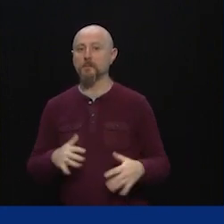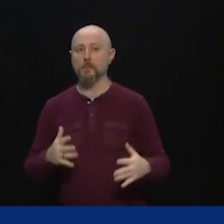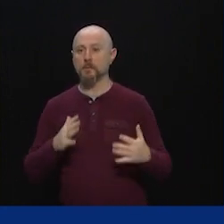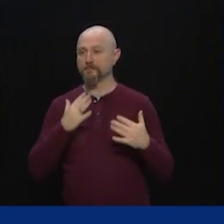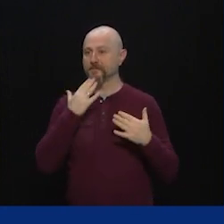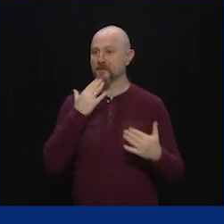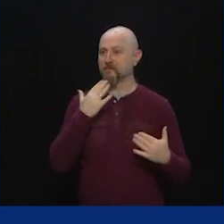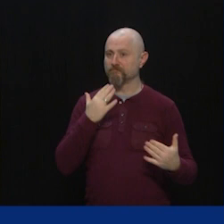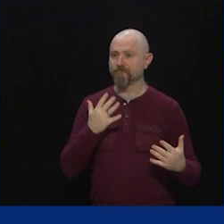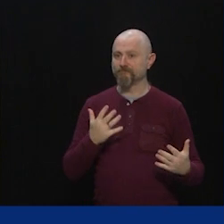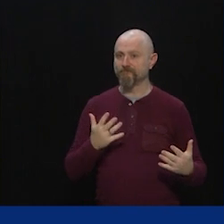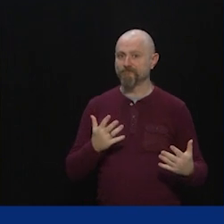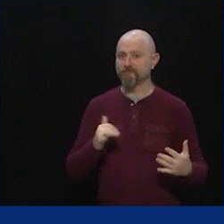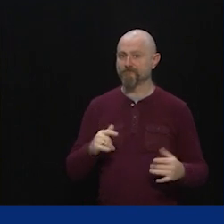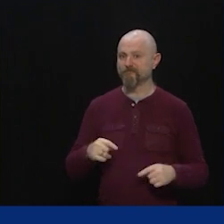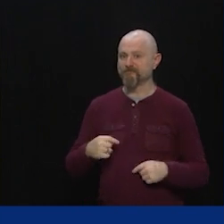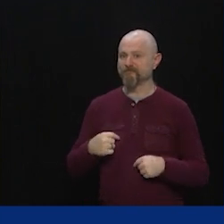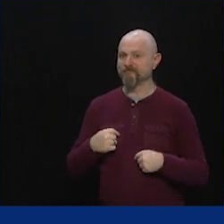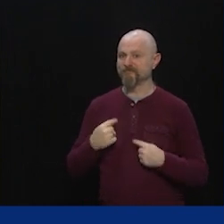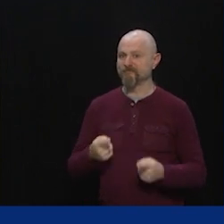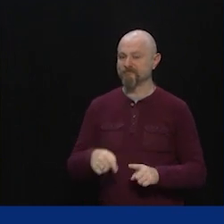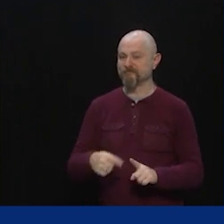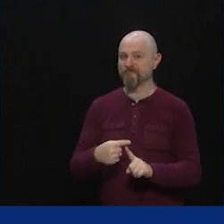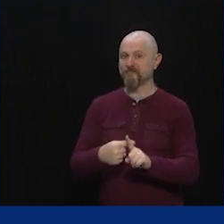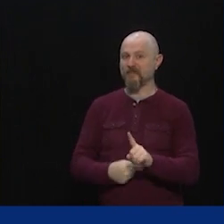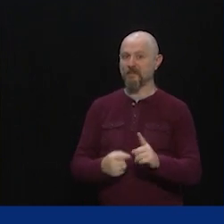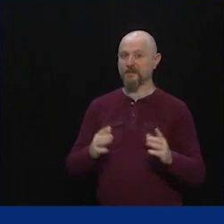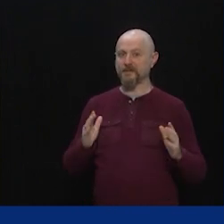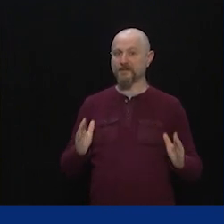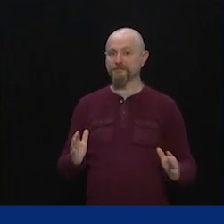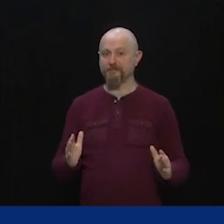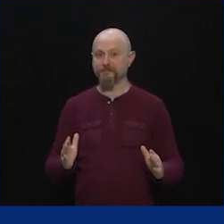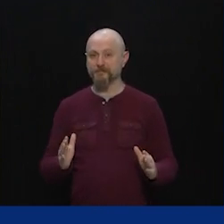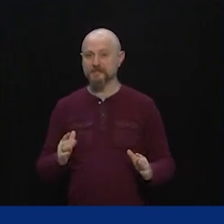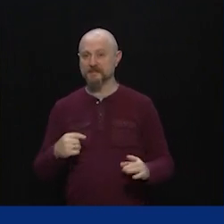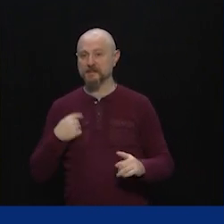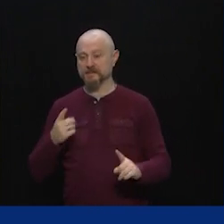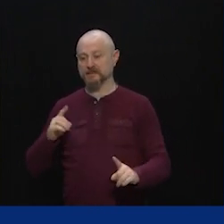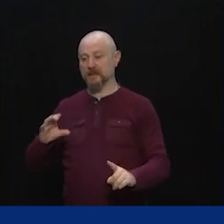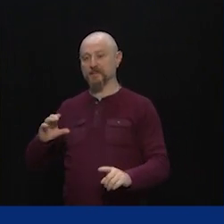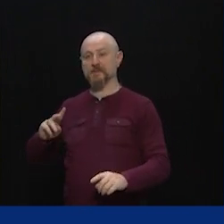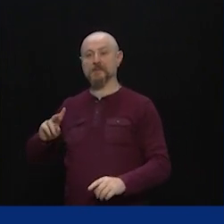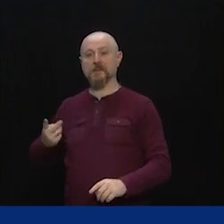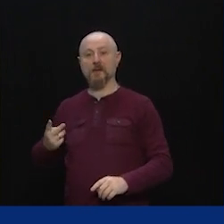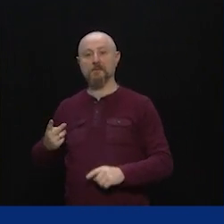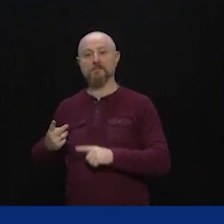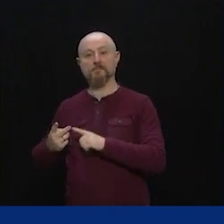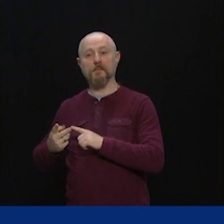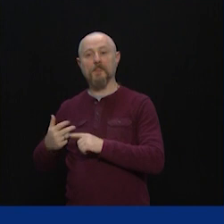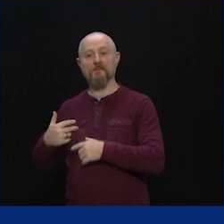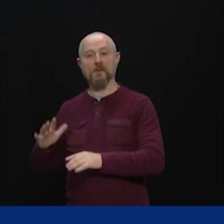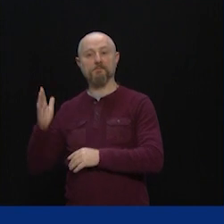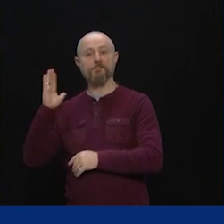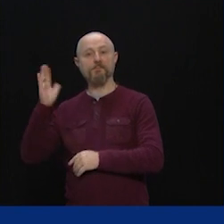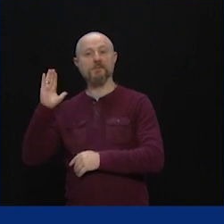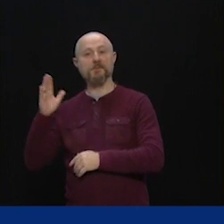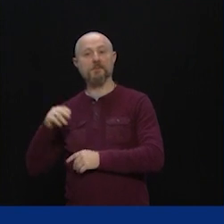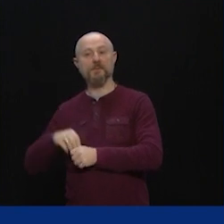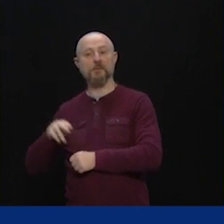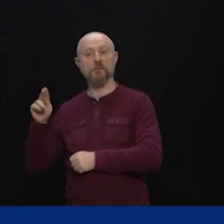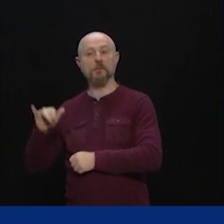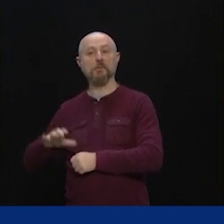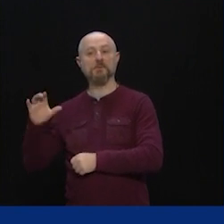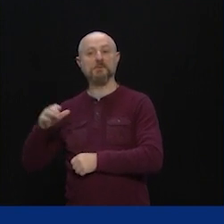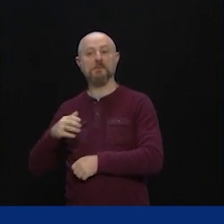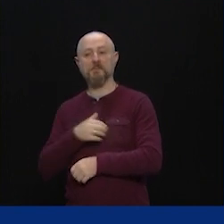with us for a solid month now. I remember it was December 2nd, when I had a press conference in the city of New York with the mayor saying we have our